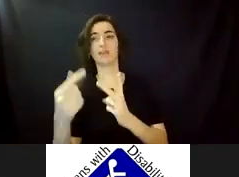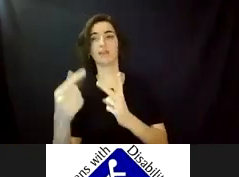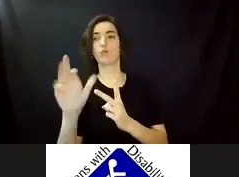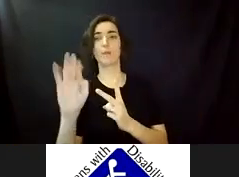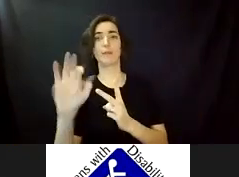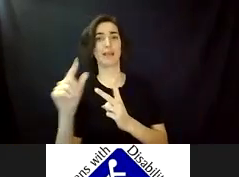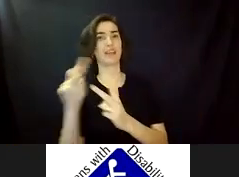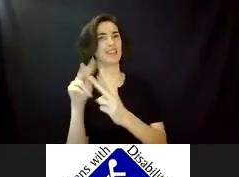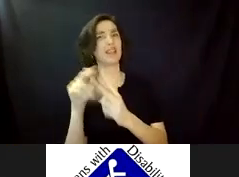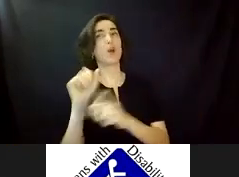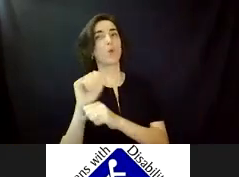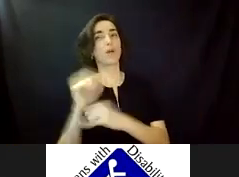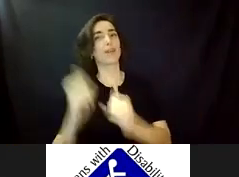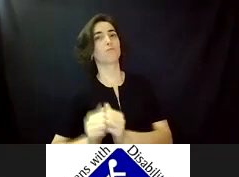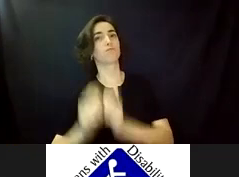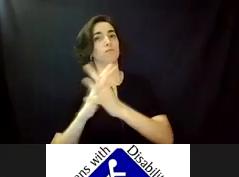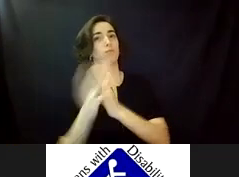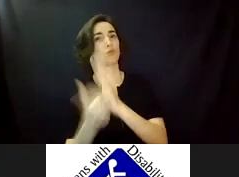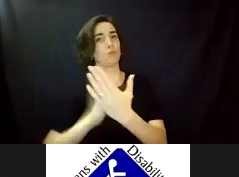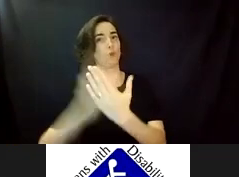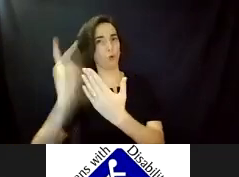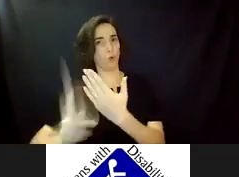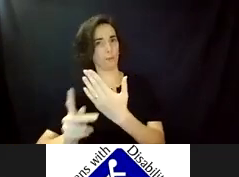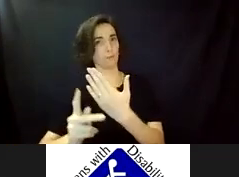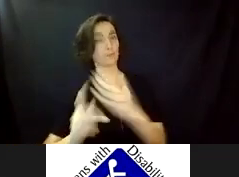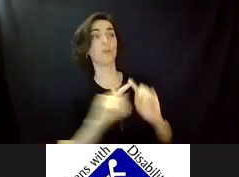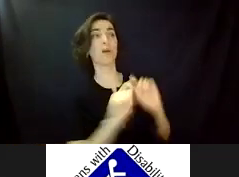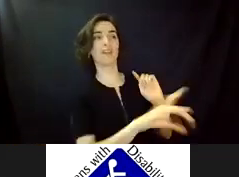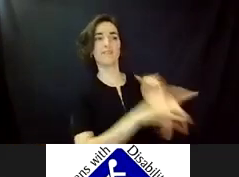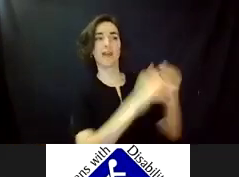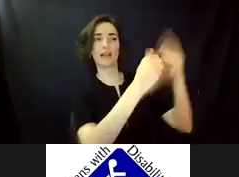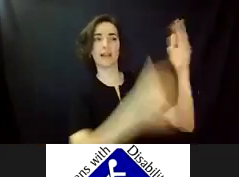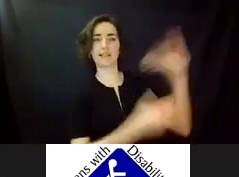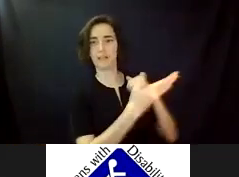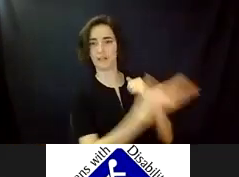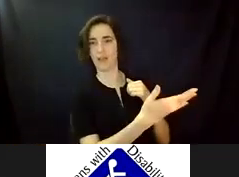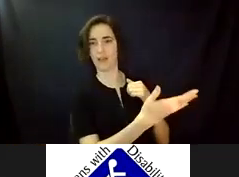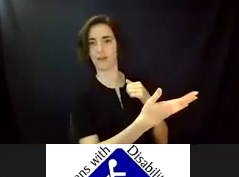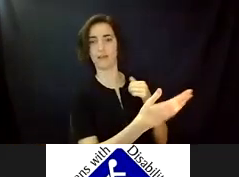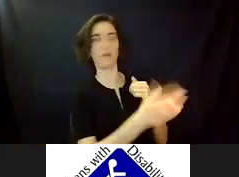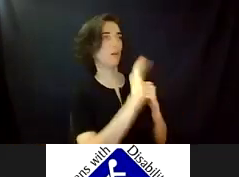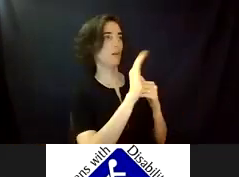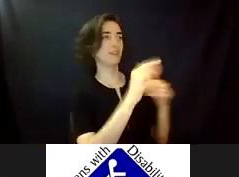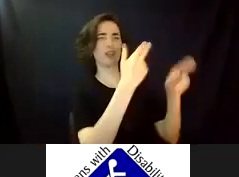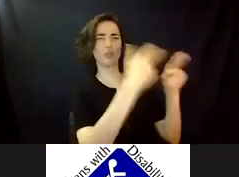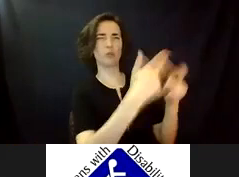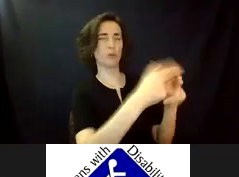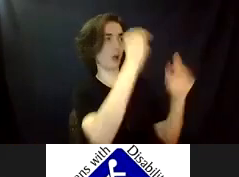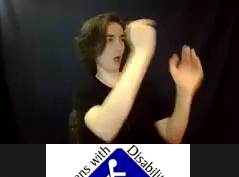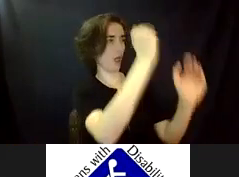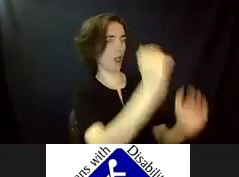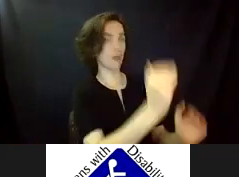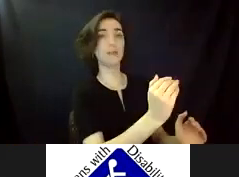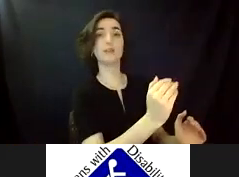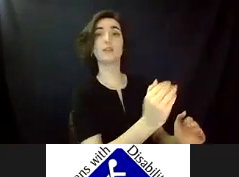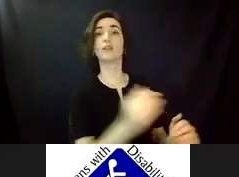to start programs. So that's one location where you can see kind of a snippet of all the programs, and the people who are on